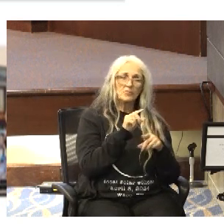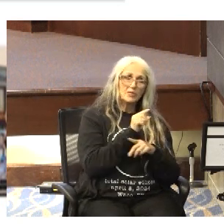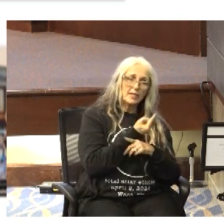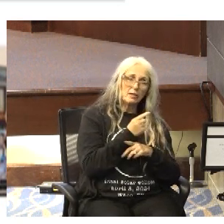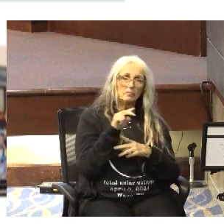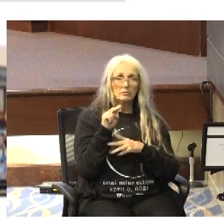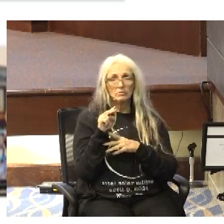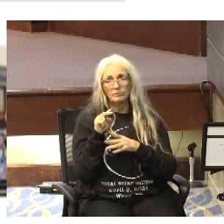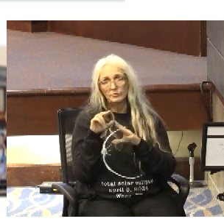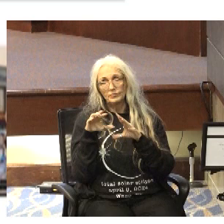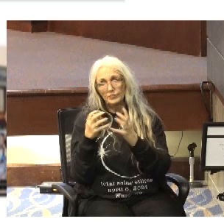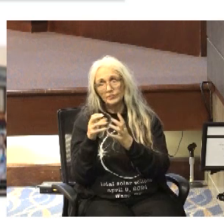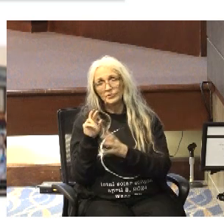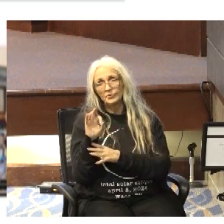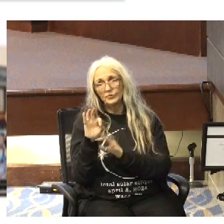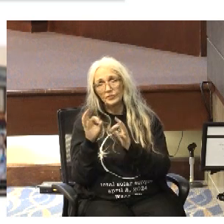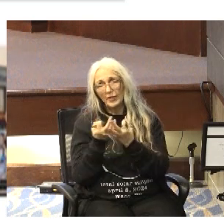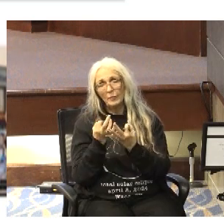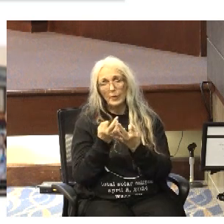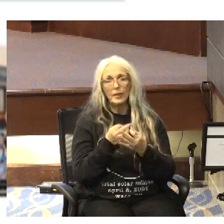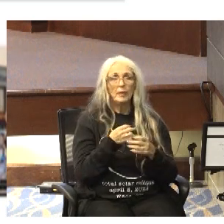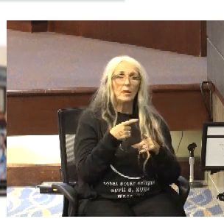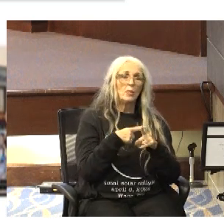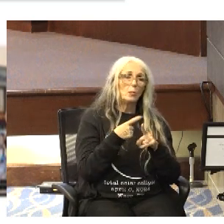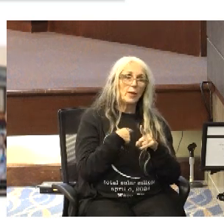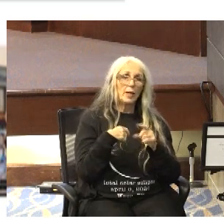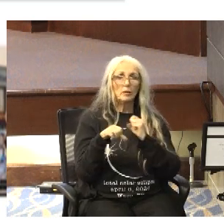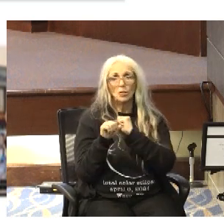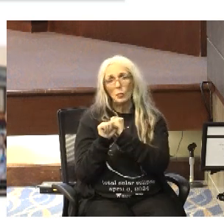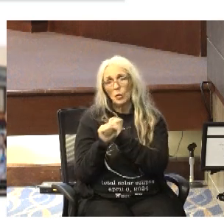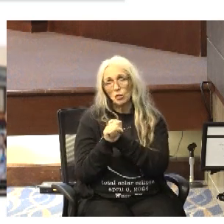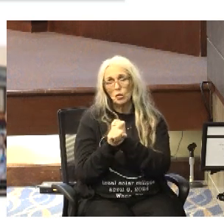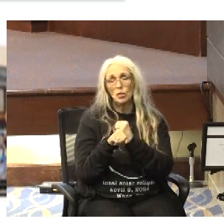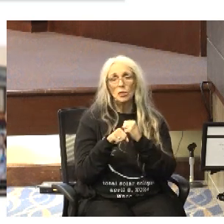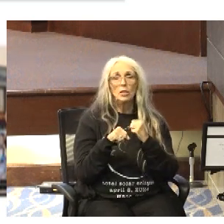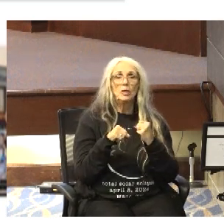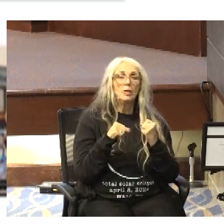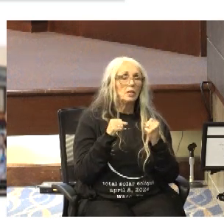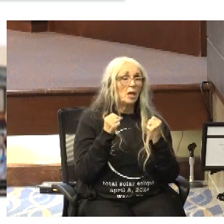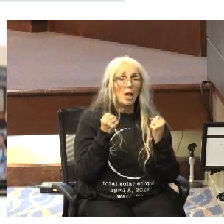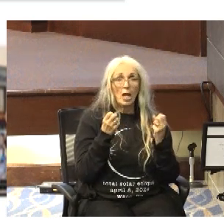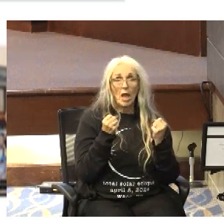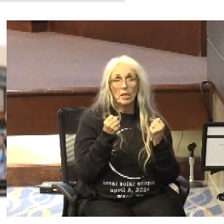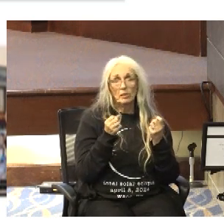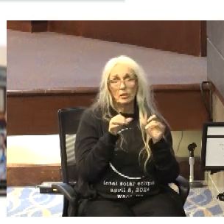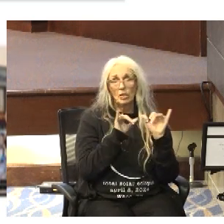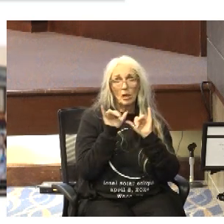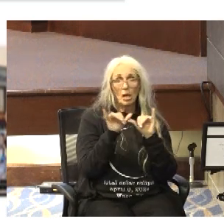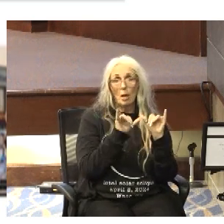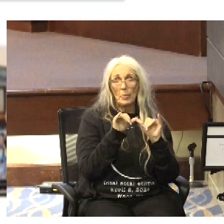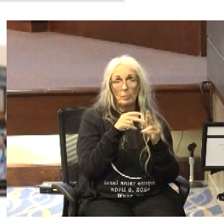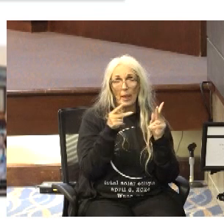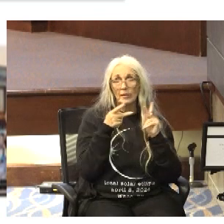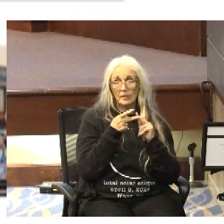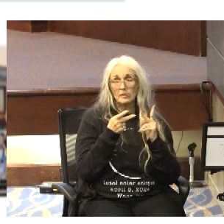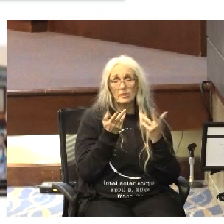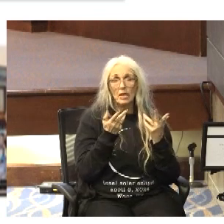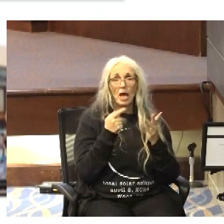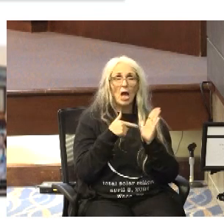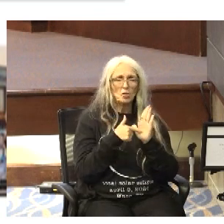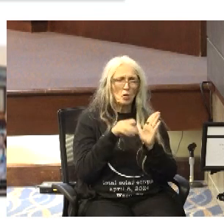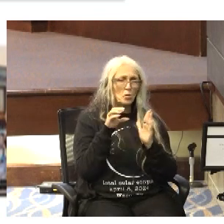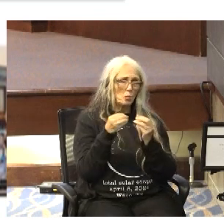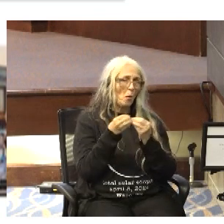both active adult multifamily, build for rent, commercial, and some really iconic spaces that I'll show you some pictures of here very shortly.